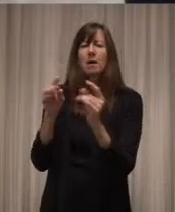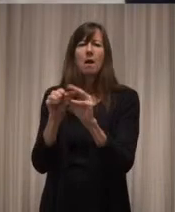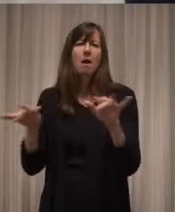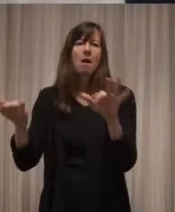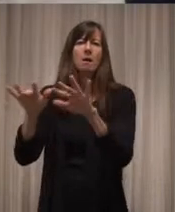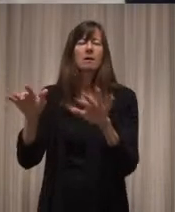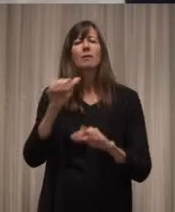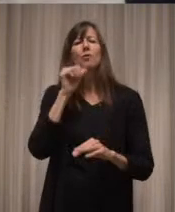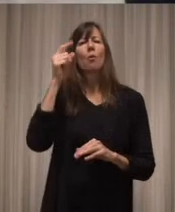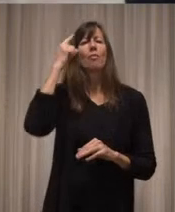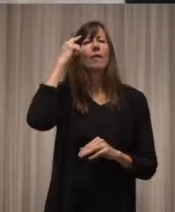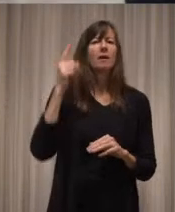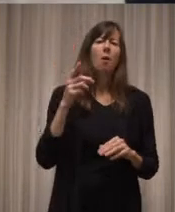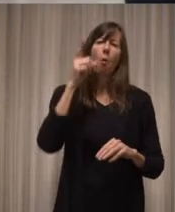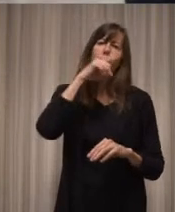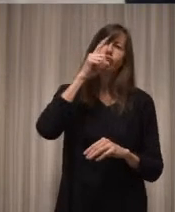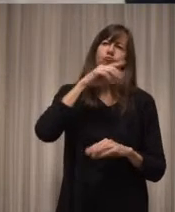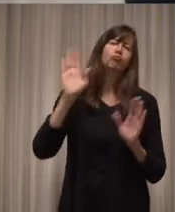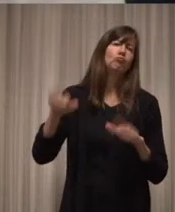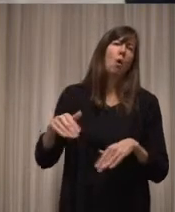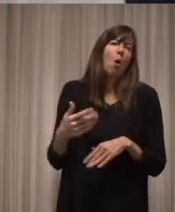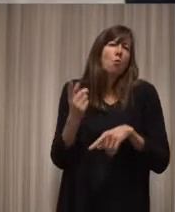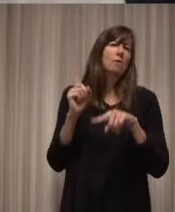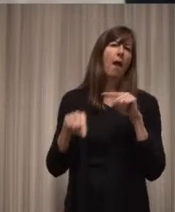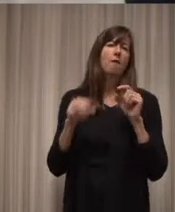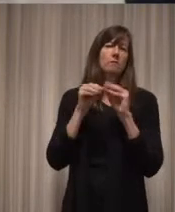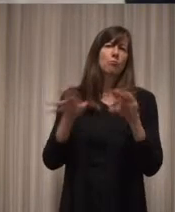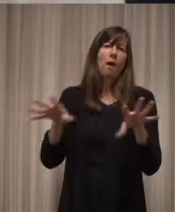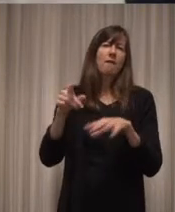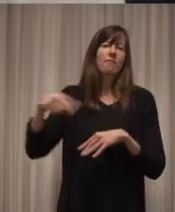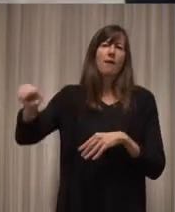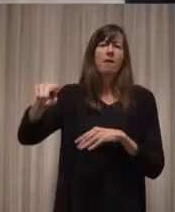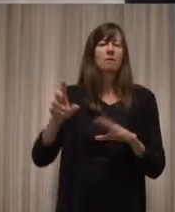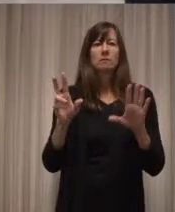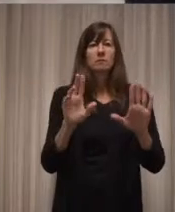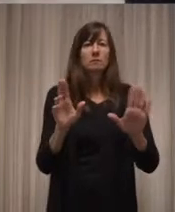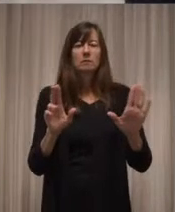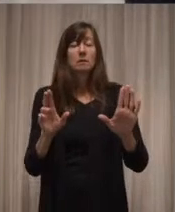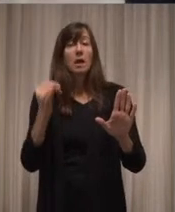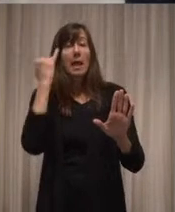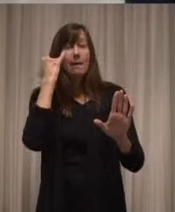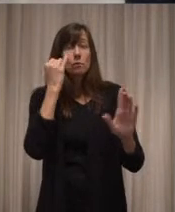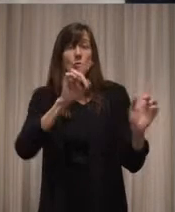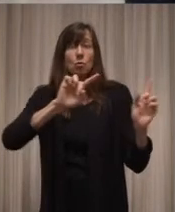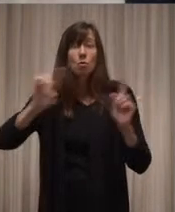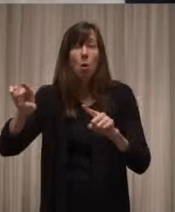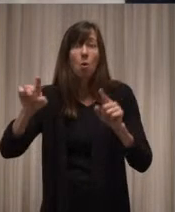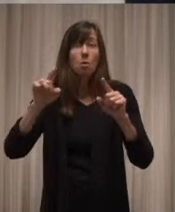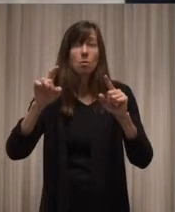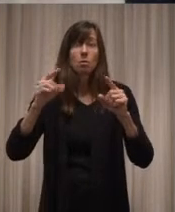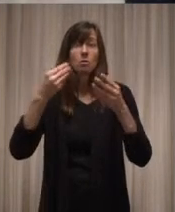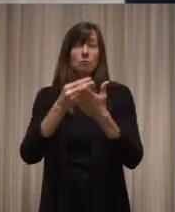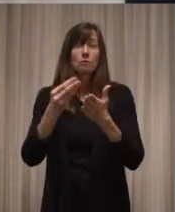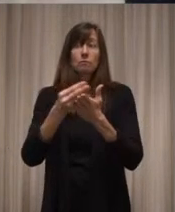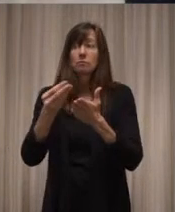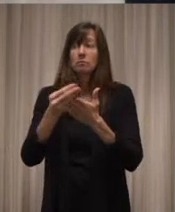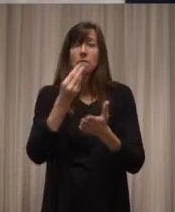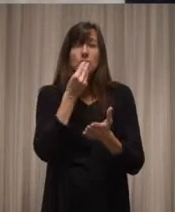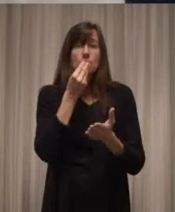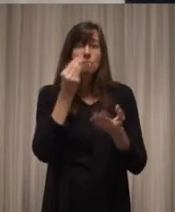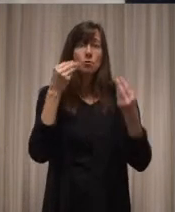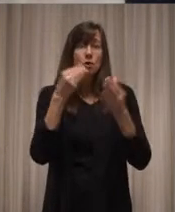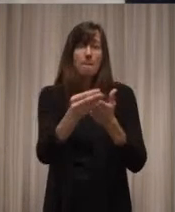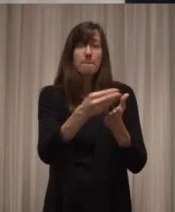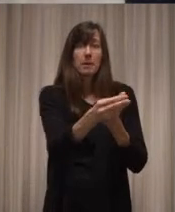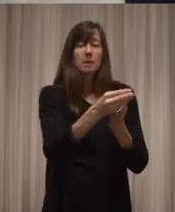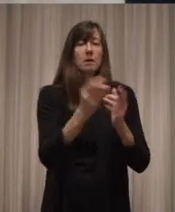in those settings. Just like you'd put on a mask to go to the grocery store or go out and